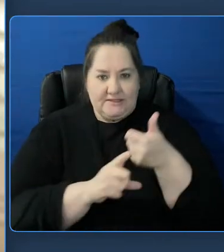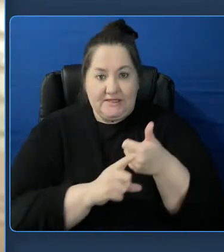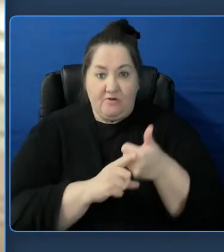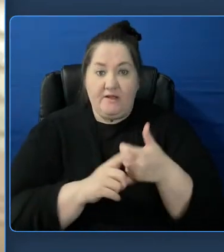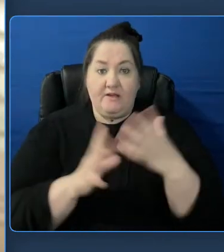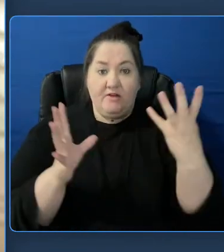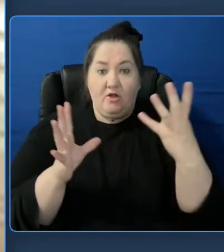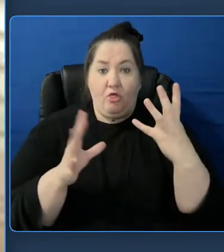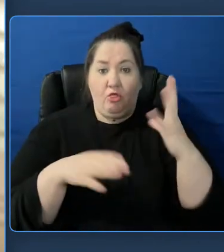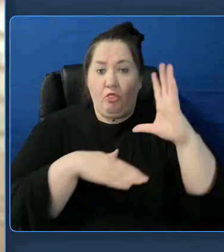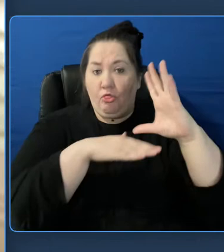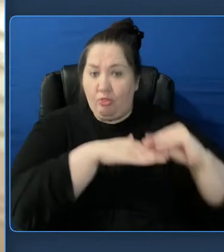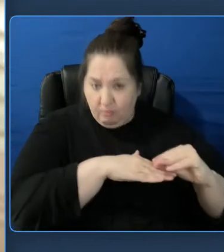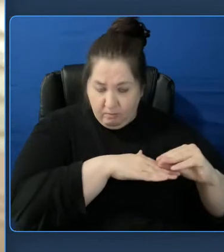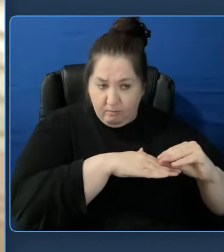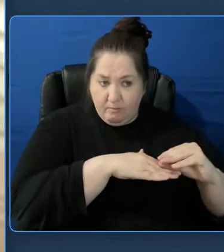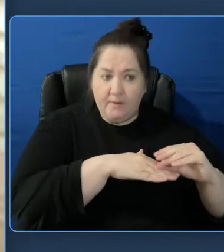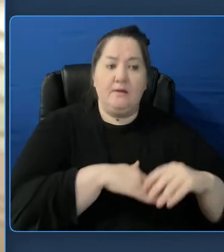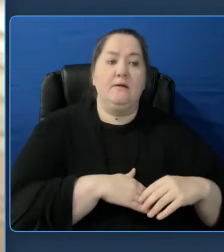goes dead, the camera,